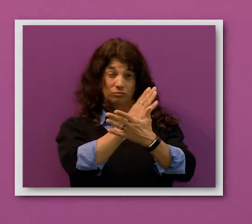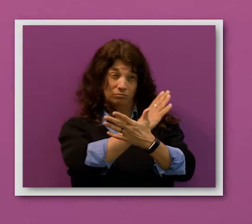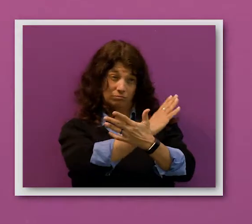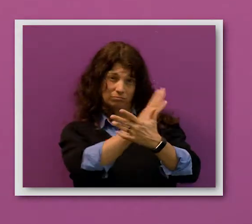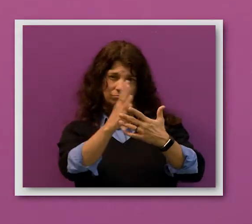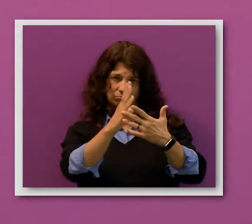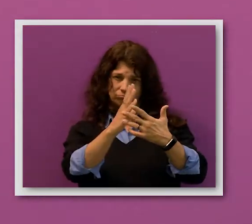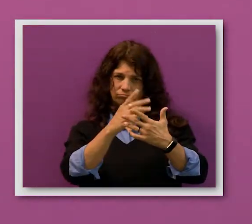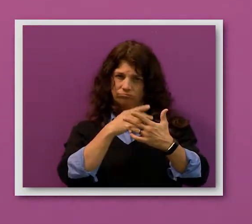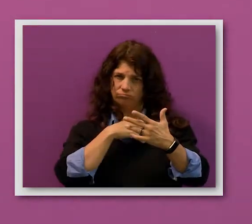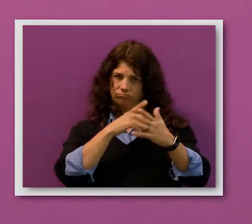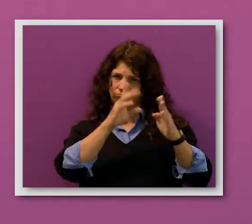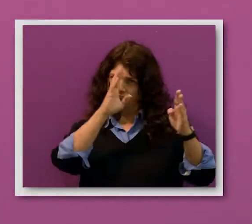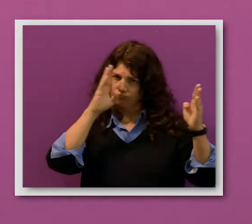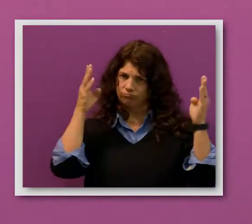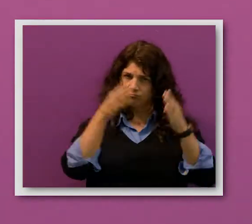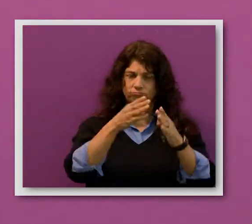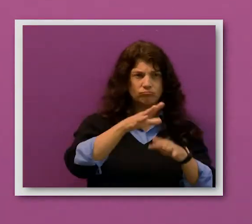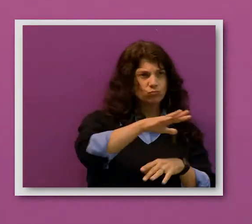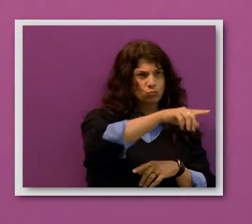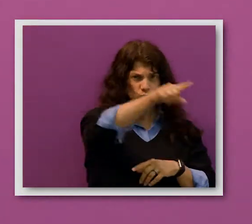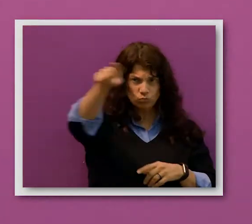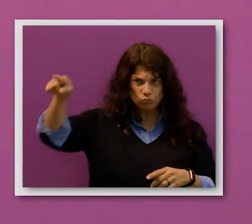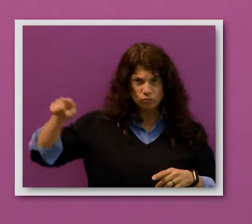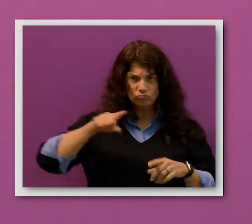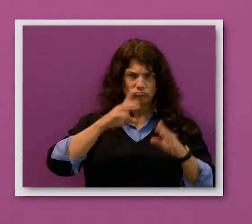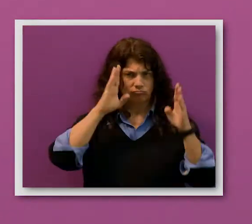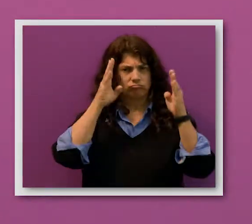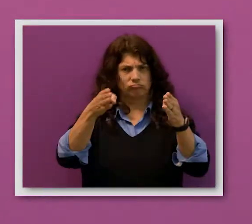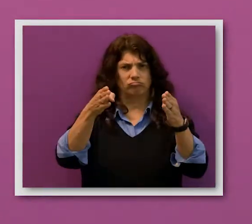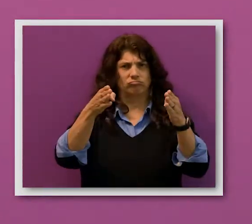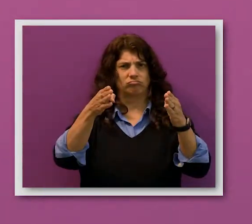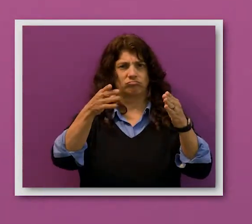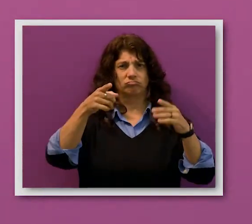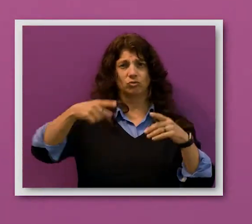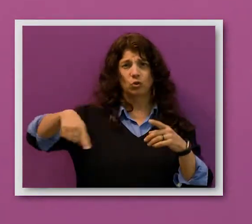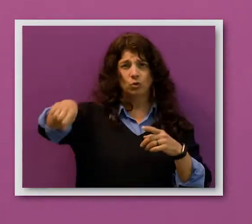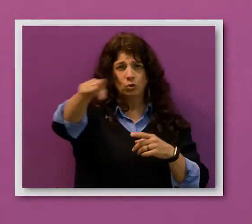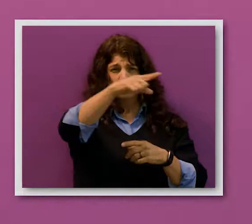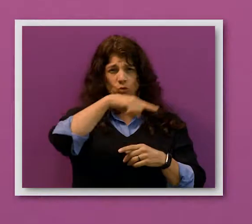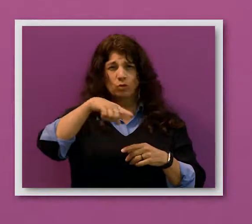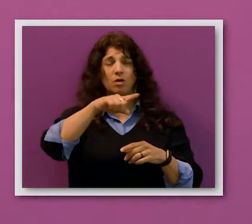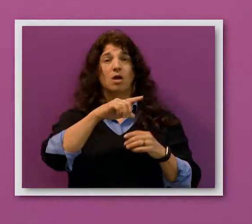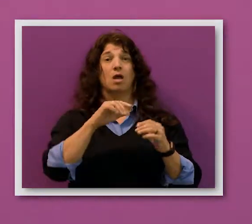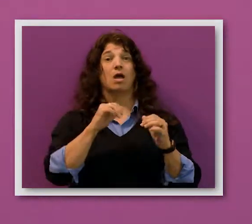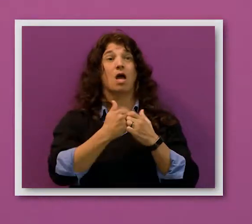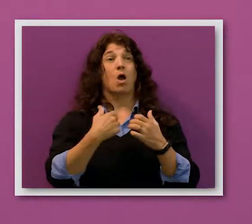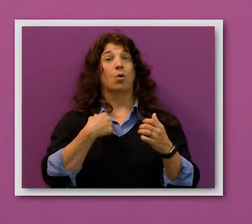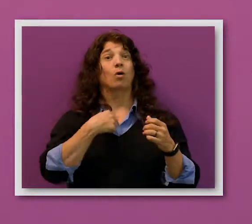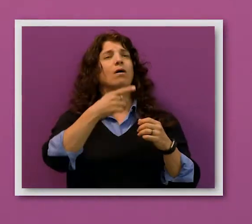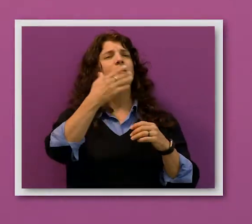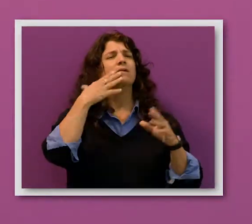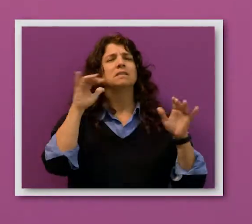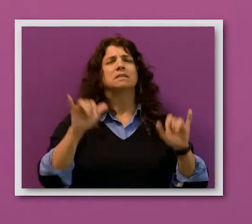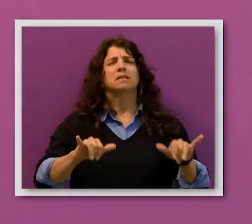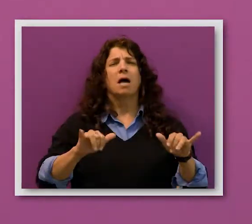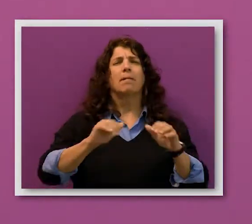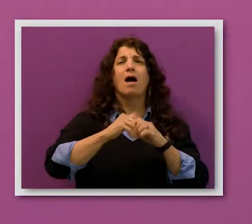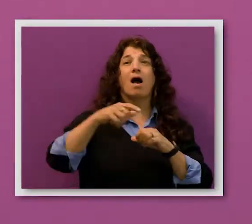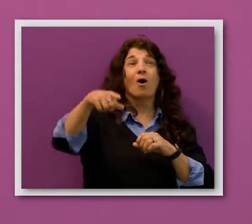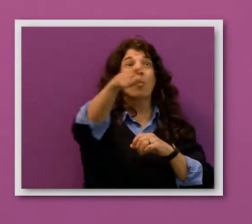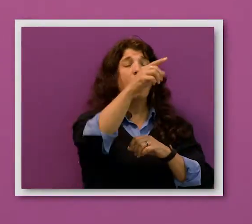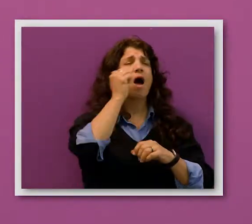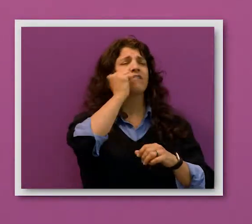all of the things that you told us to focus on. How we invest in housing, how we invest in public